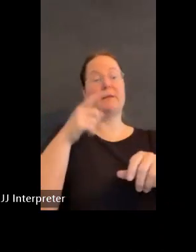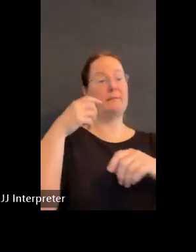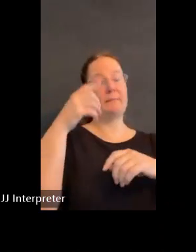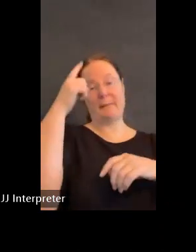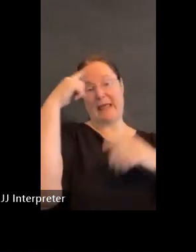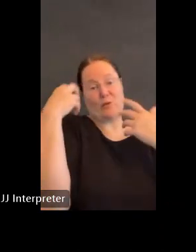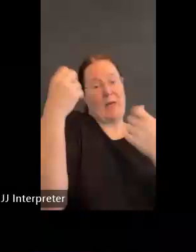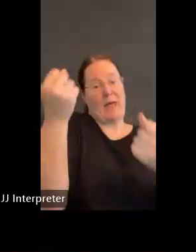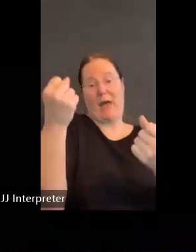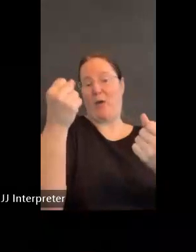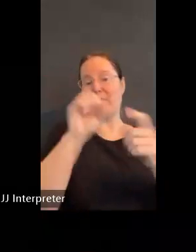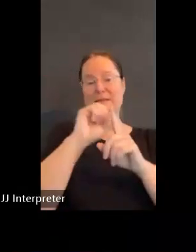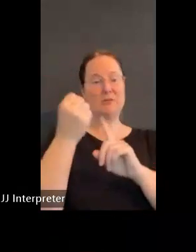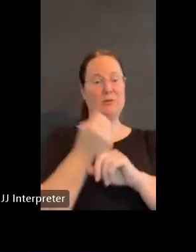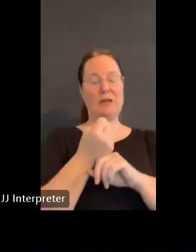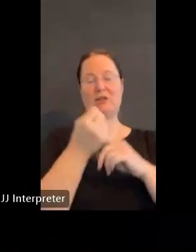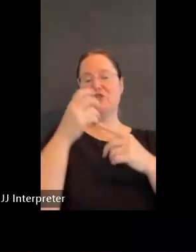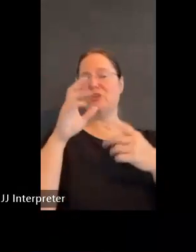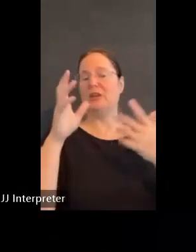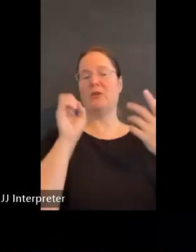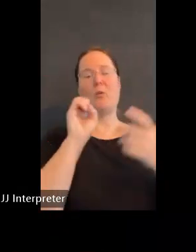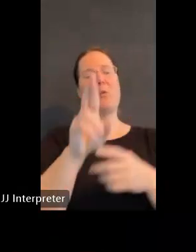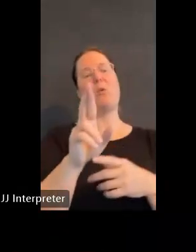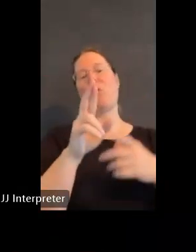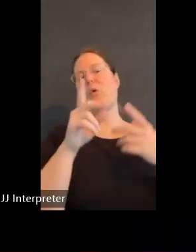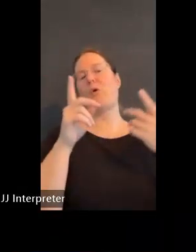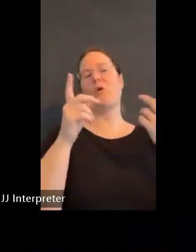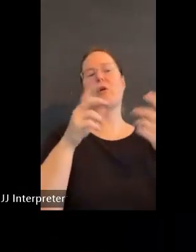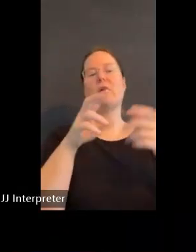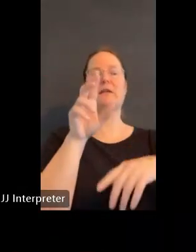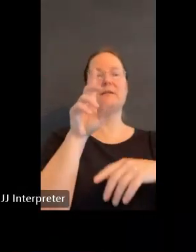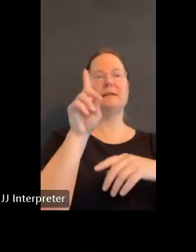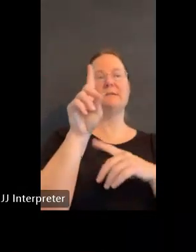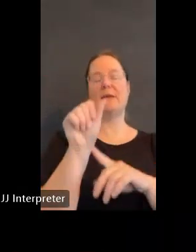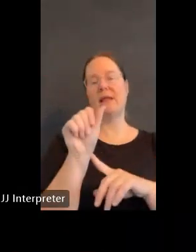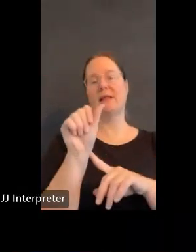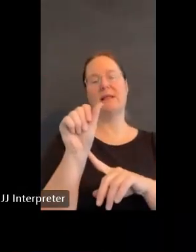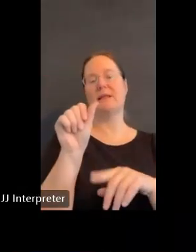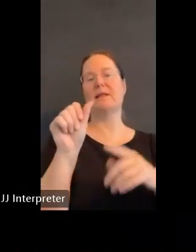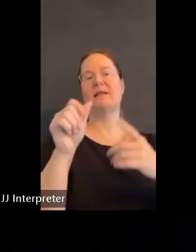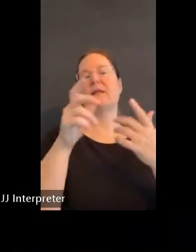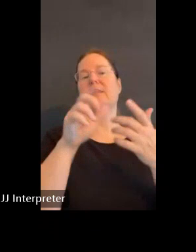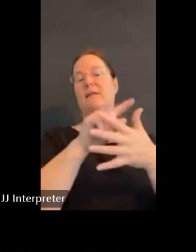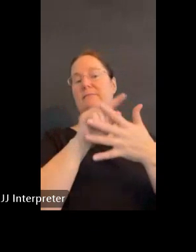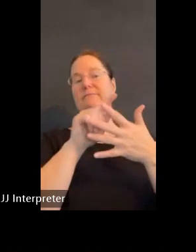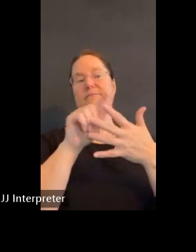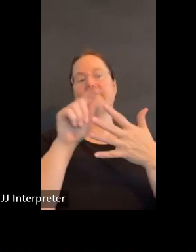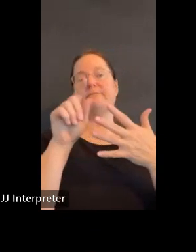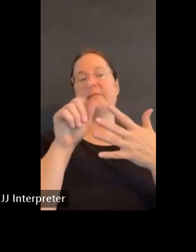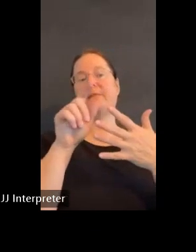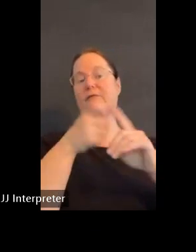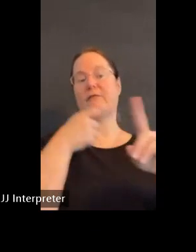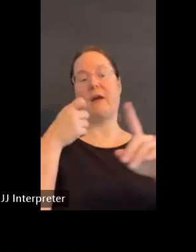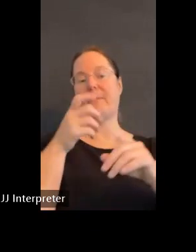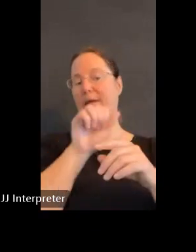an intellectual disability, developmental disability, and treats them